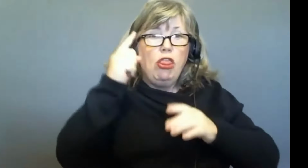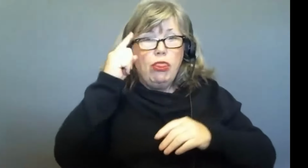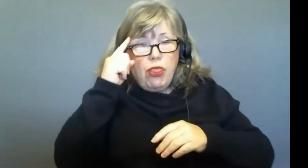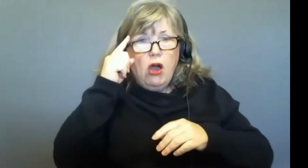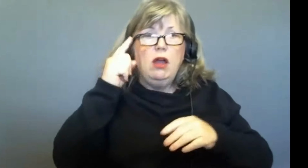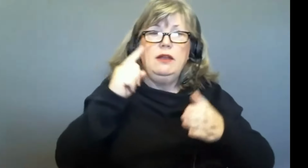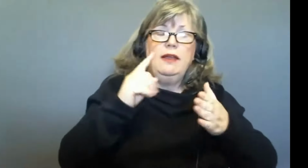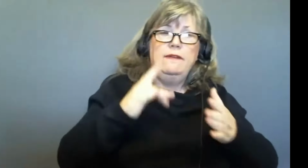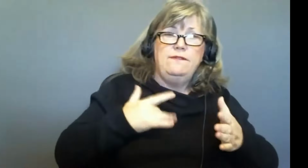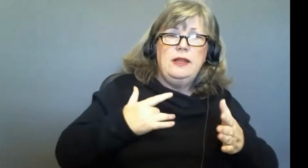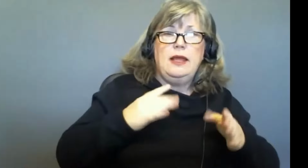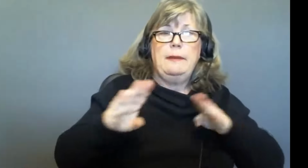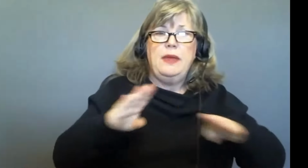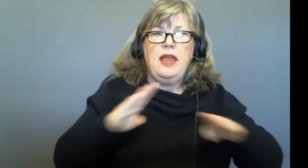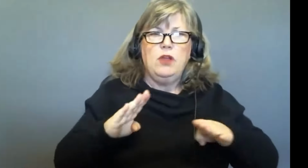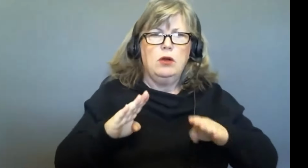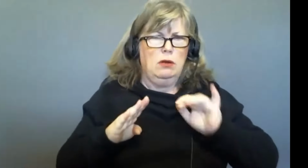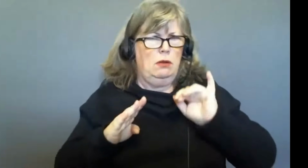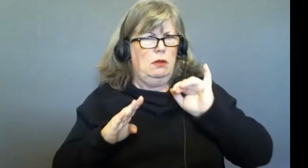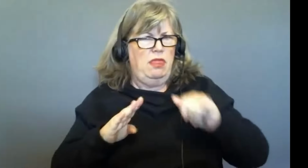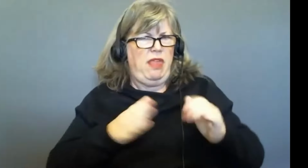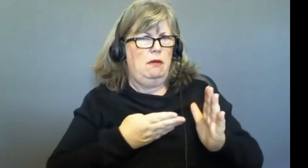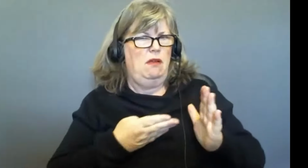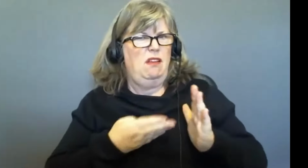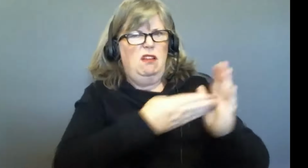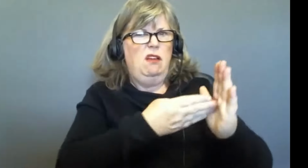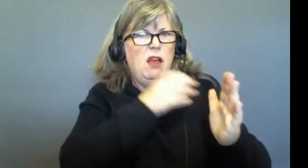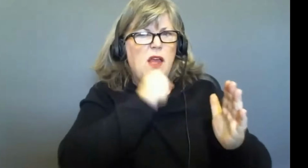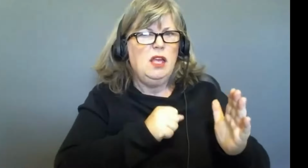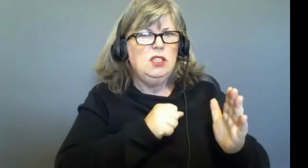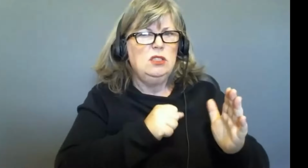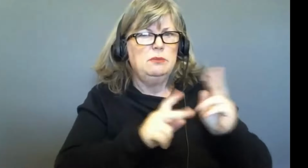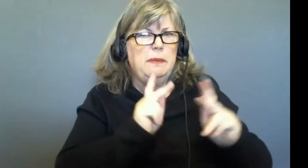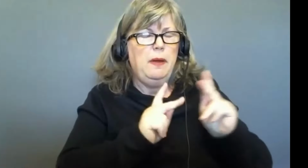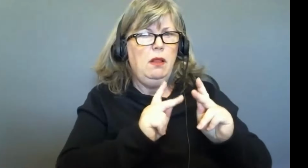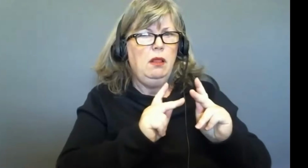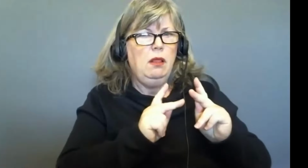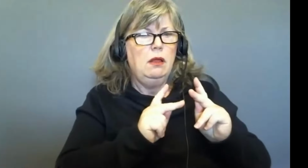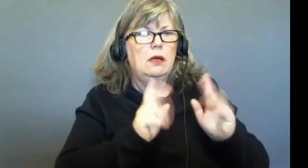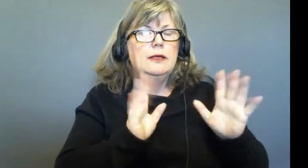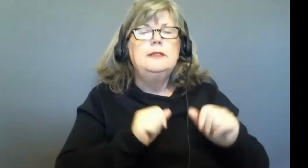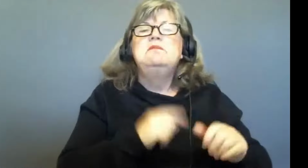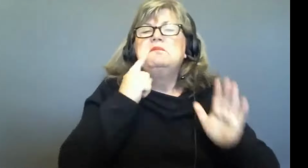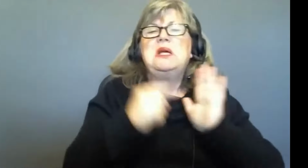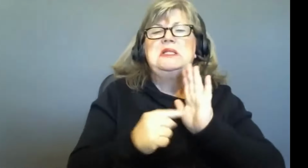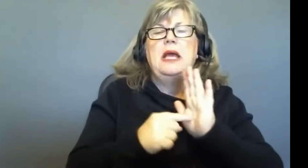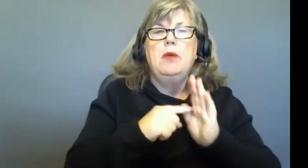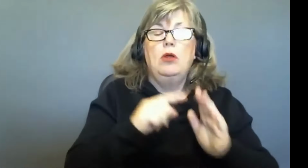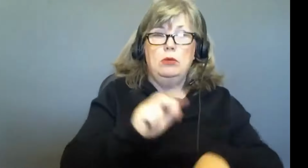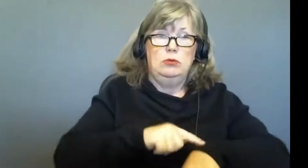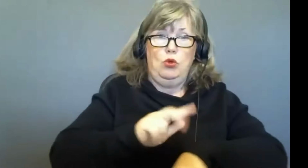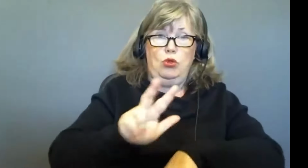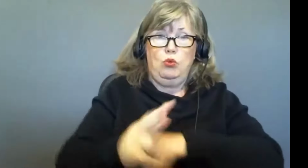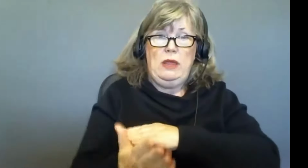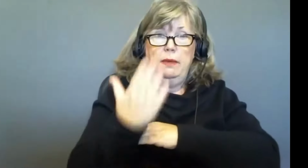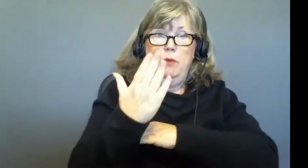from now on to make sure that it's not ageistic. And I'll give you an example. When I get woken up at 3 o'clock in the morning to see